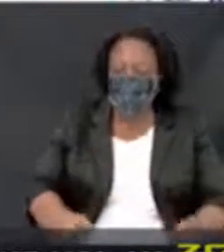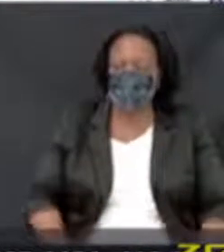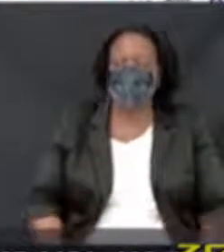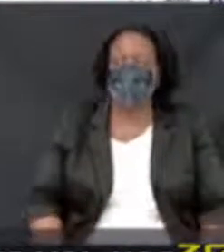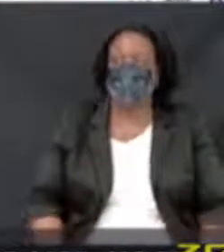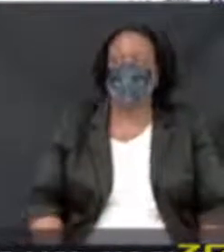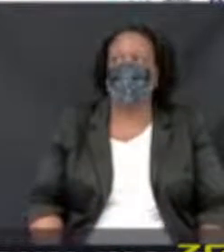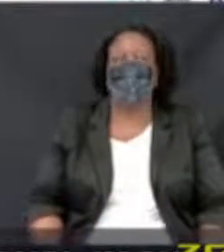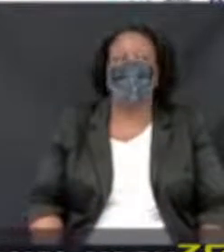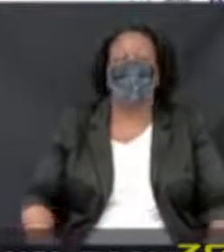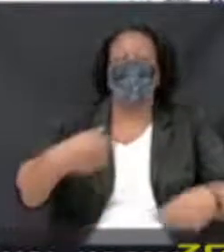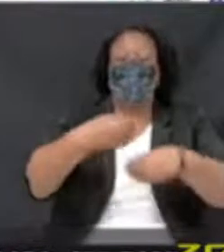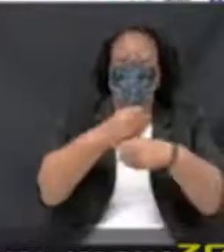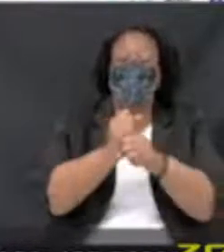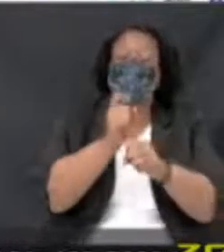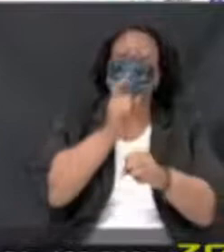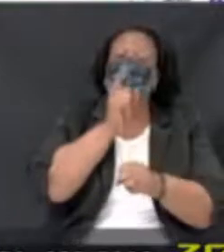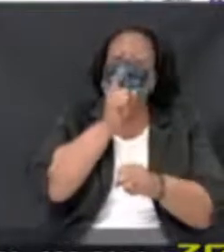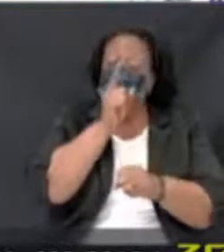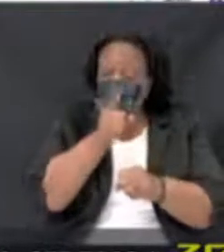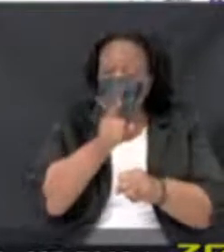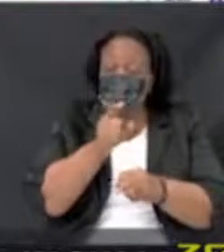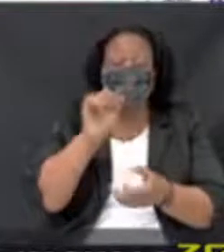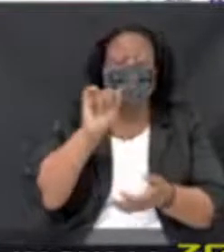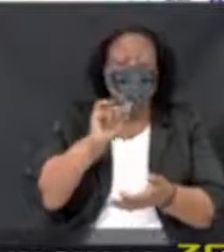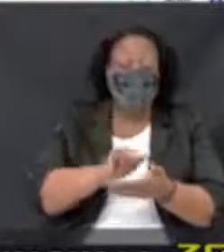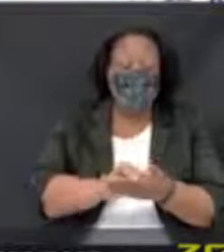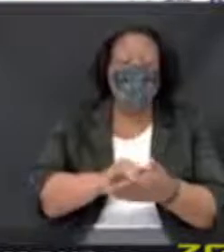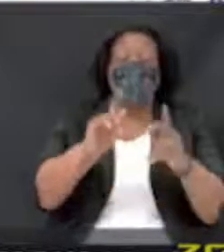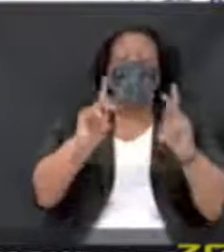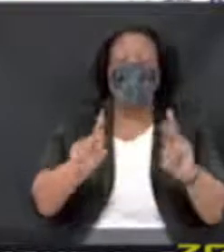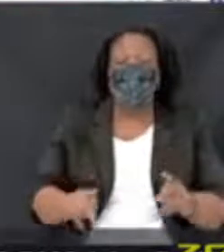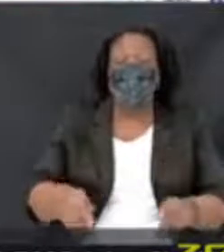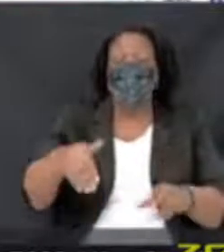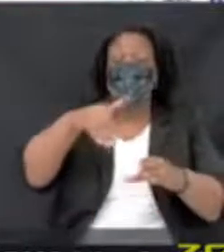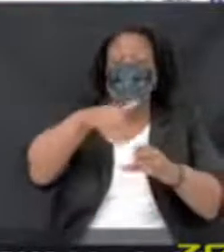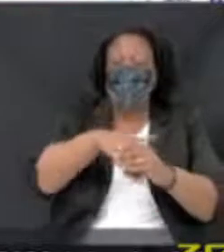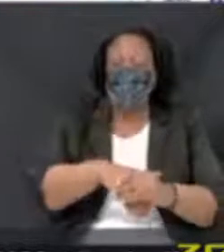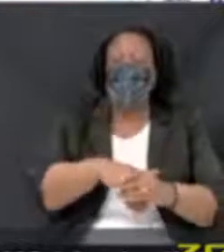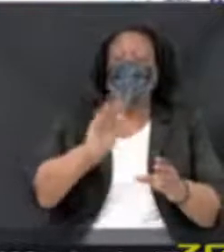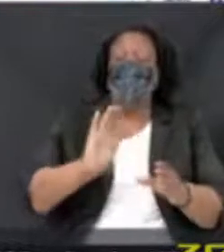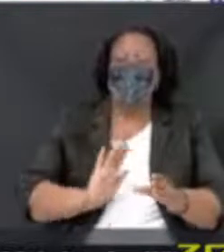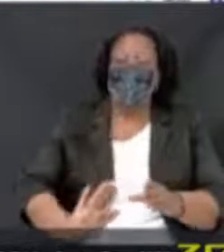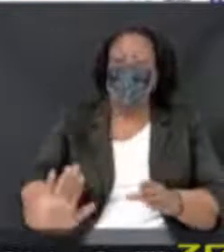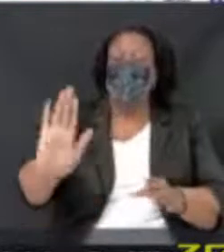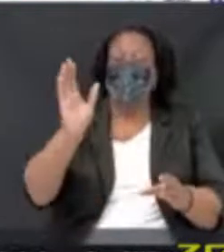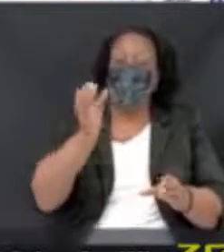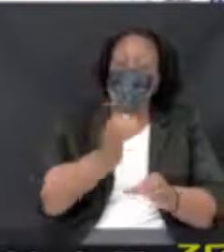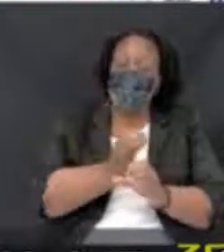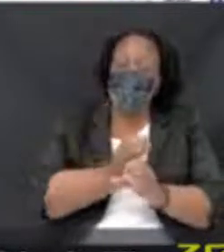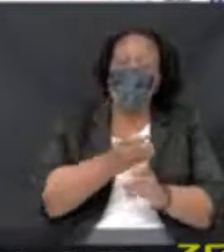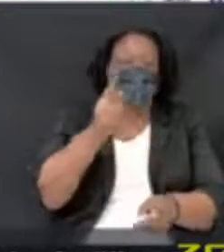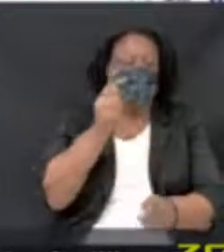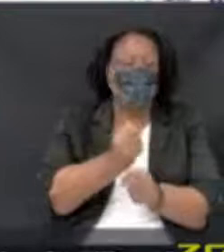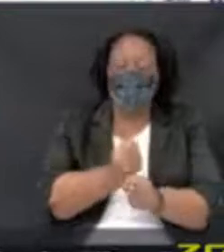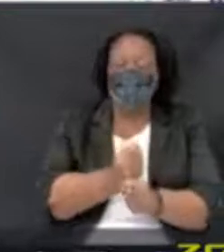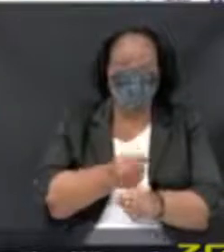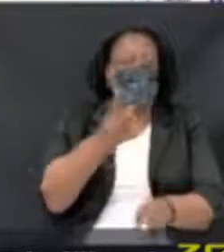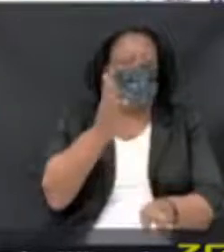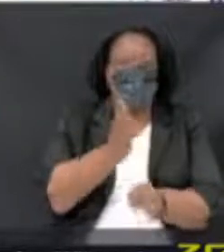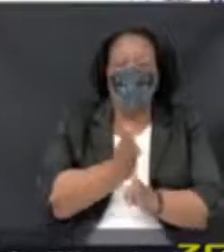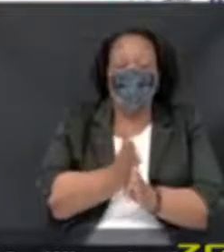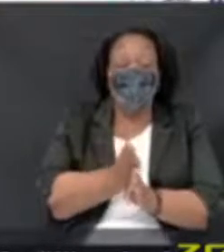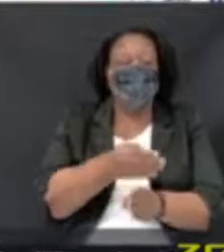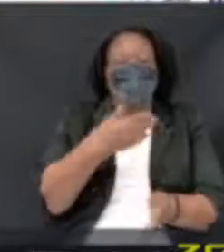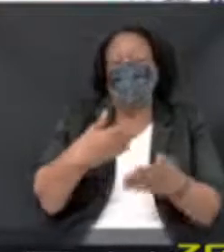to ensure that you keep your guests and your patrons safe within the context of COVID-19 by adhering